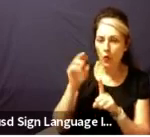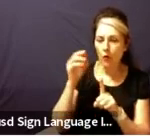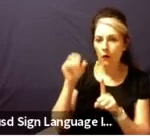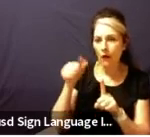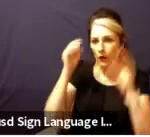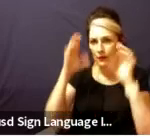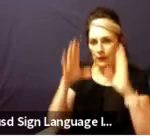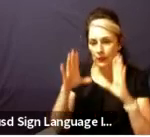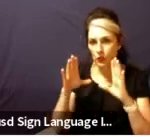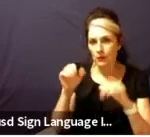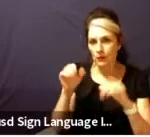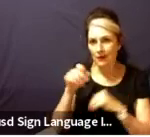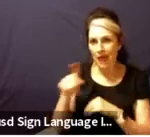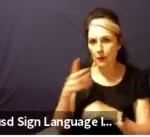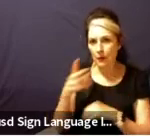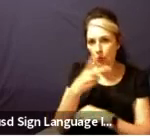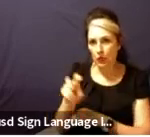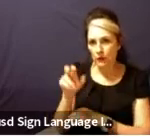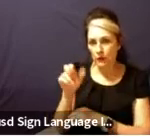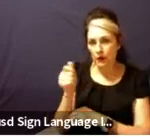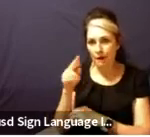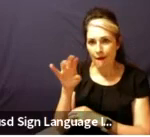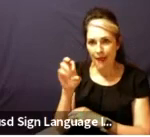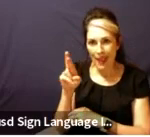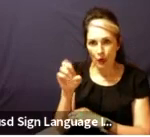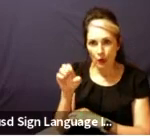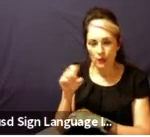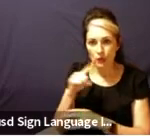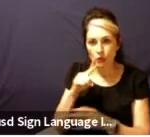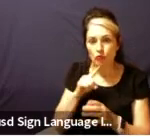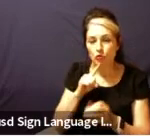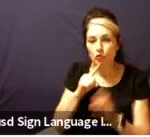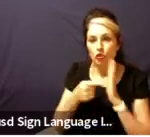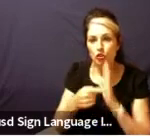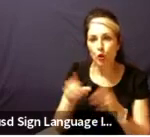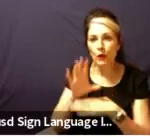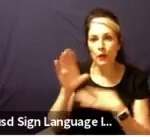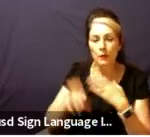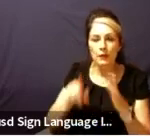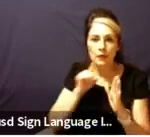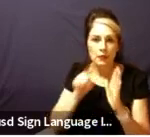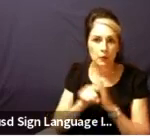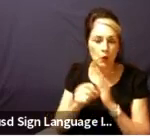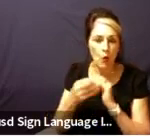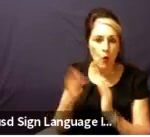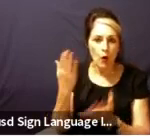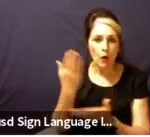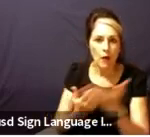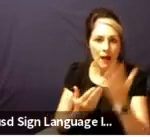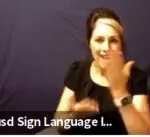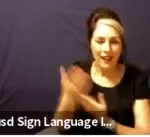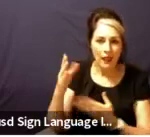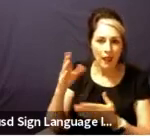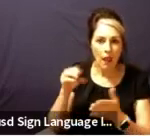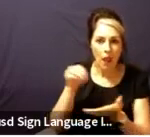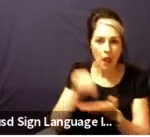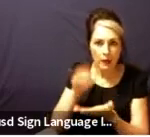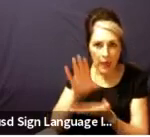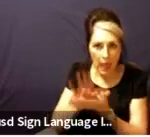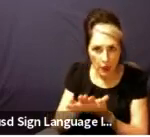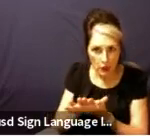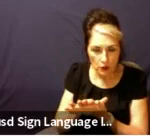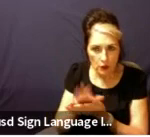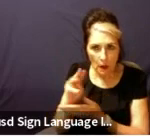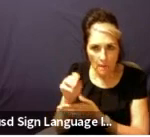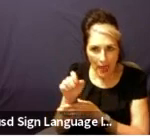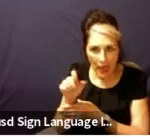into Aries showing completed assignments, or must they be manually entered?